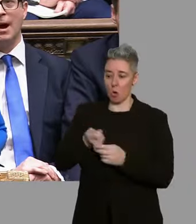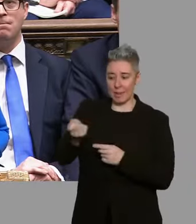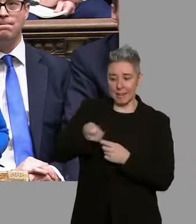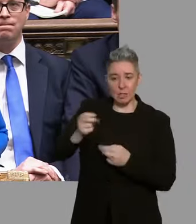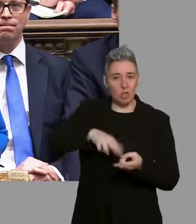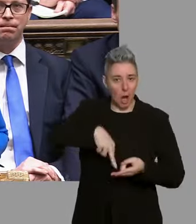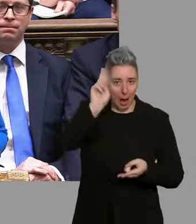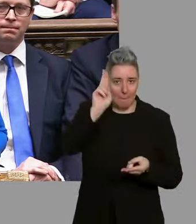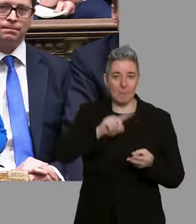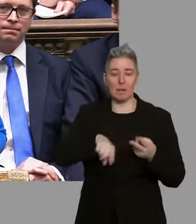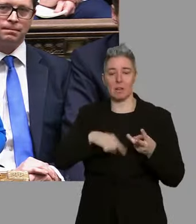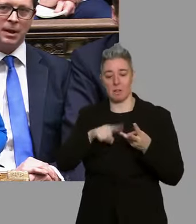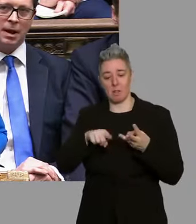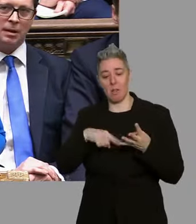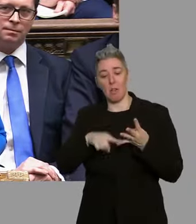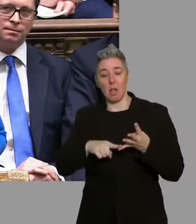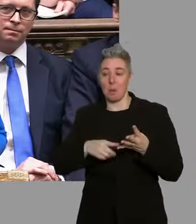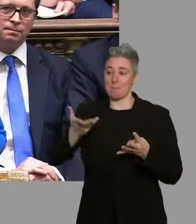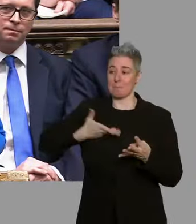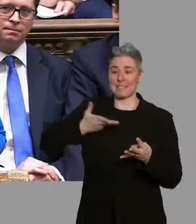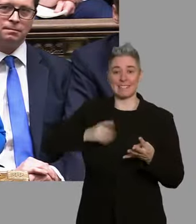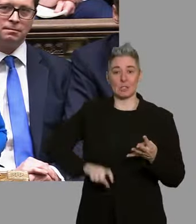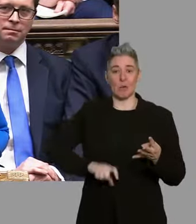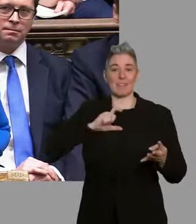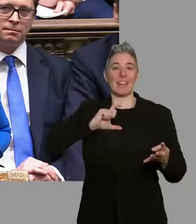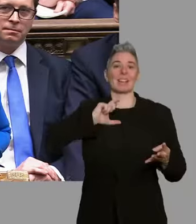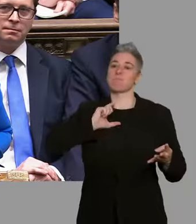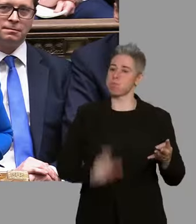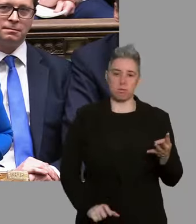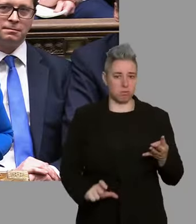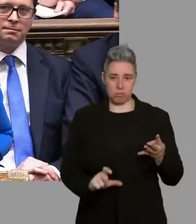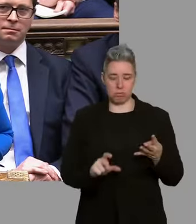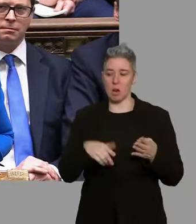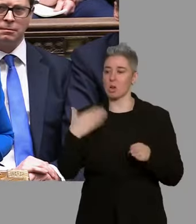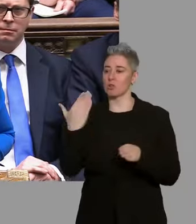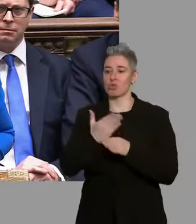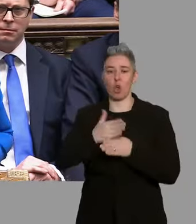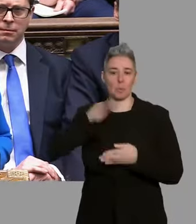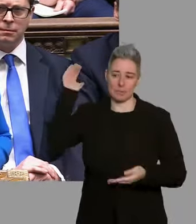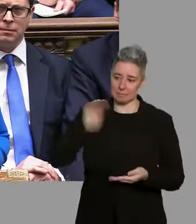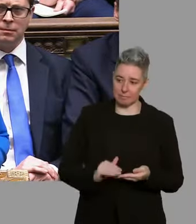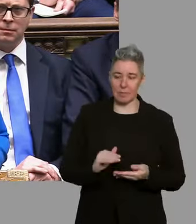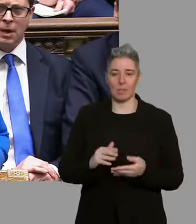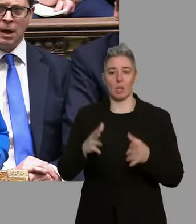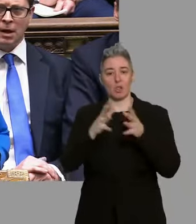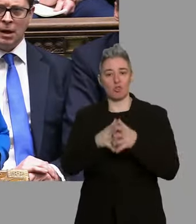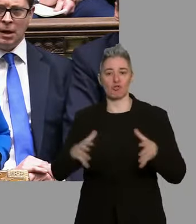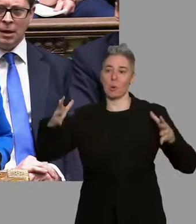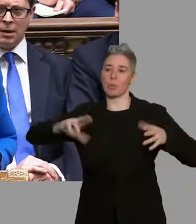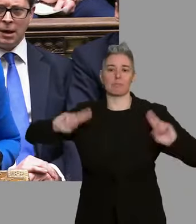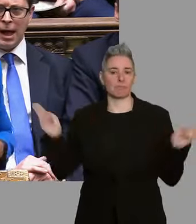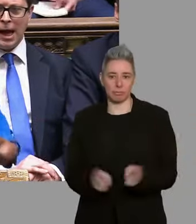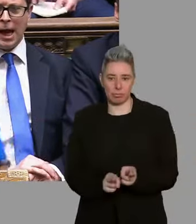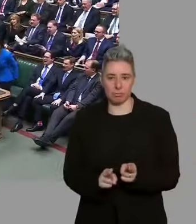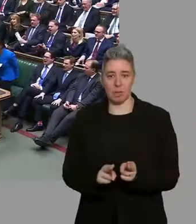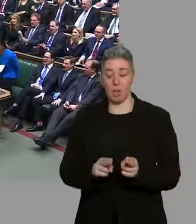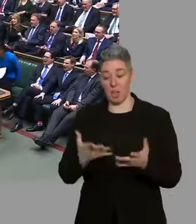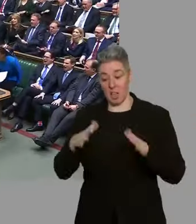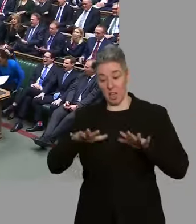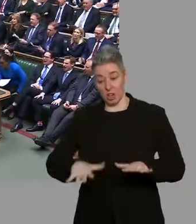down, jobs are down, growth is down. Can the country afford 4 more years of his terrible